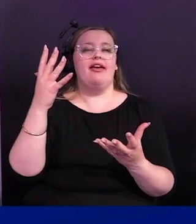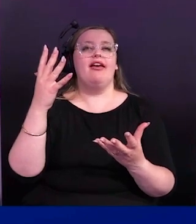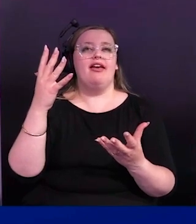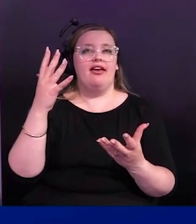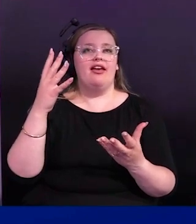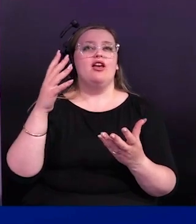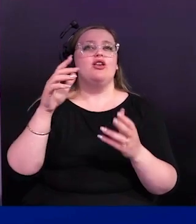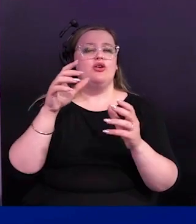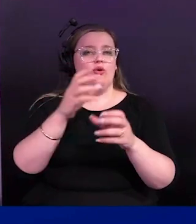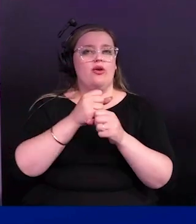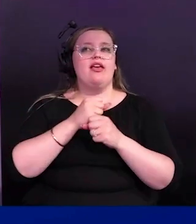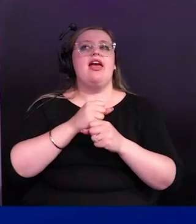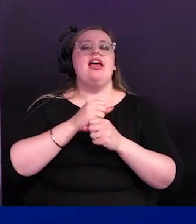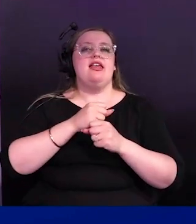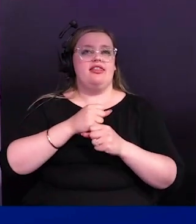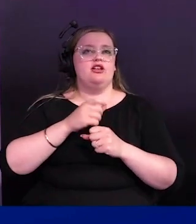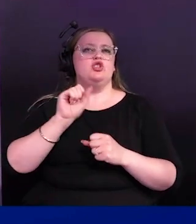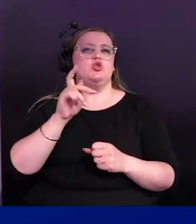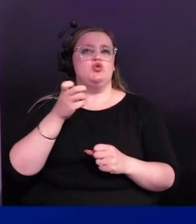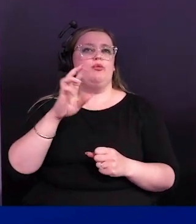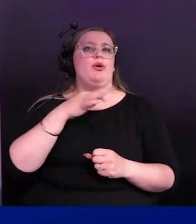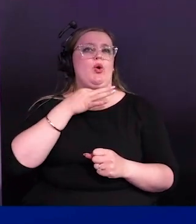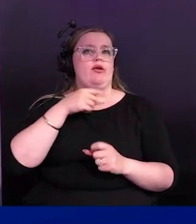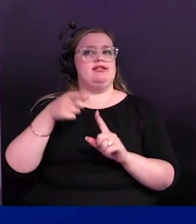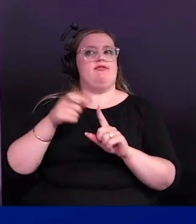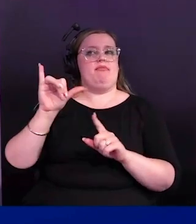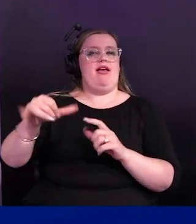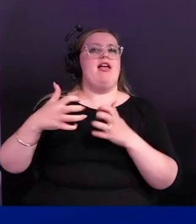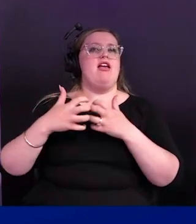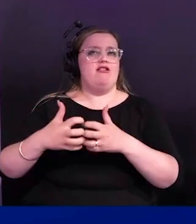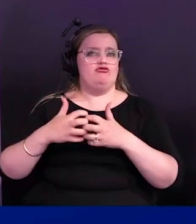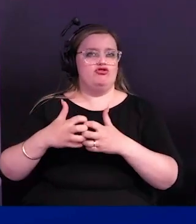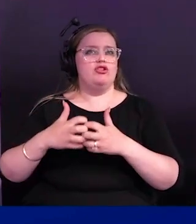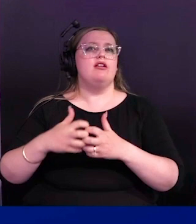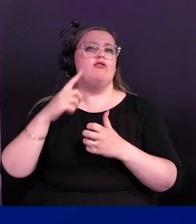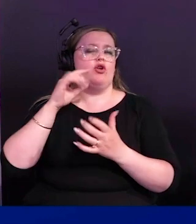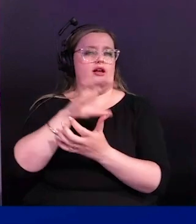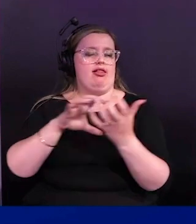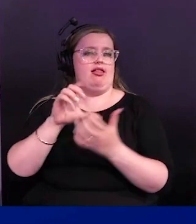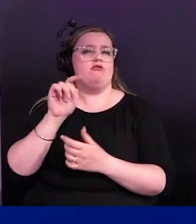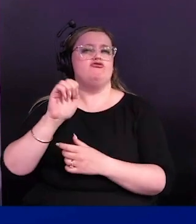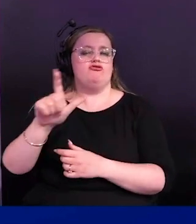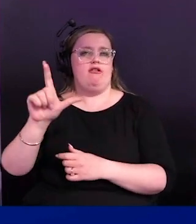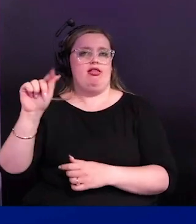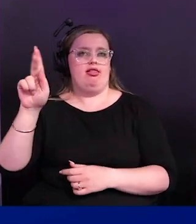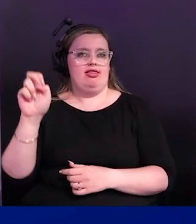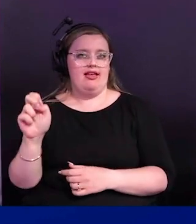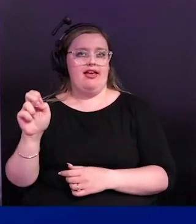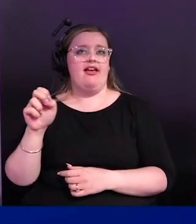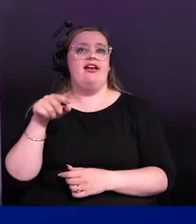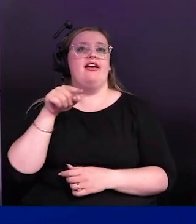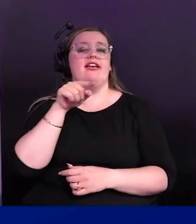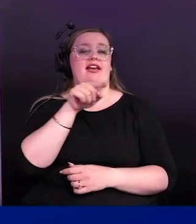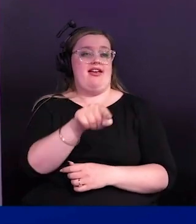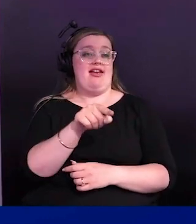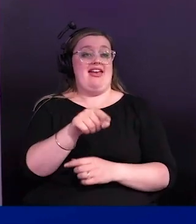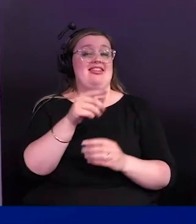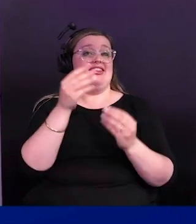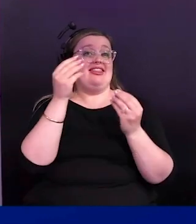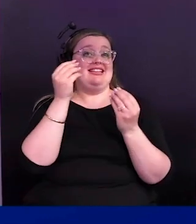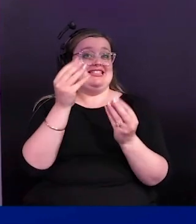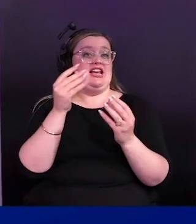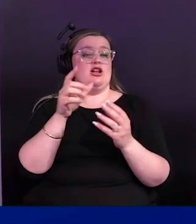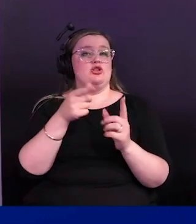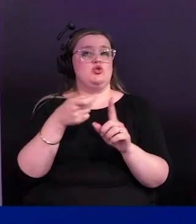queries from the built-in SQL engine of CloudTrail Lake. And in terms of the data sources, as I